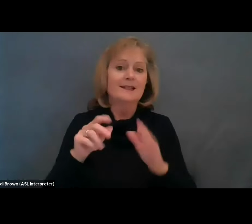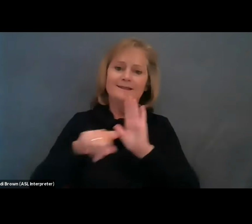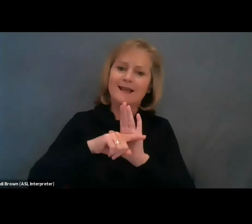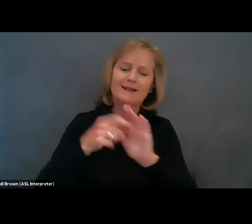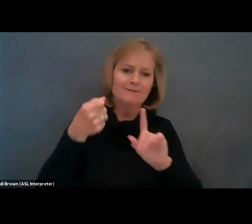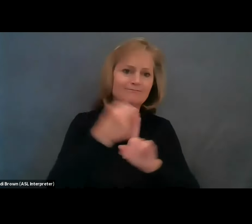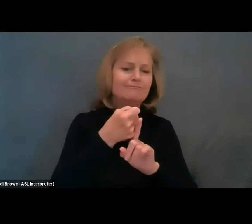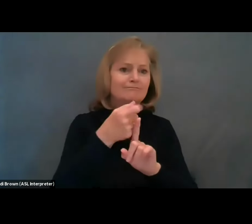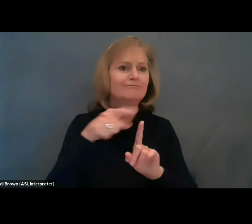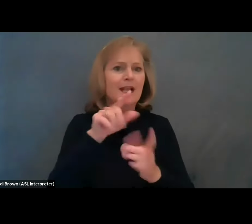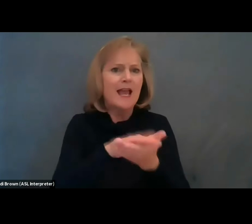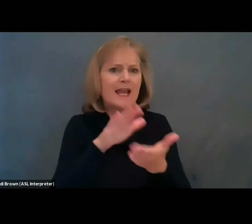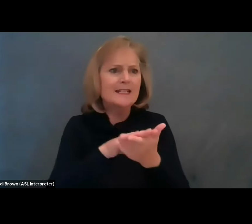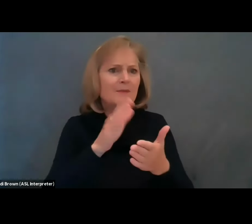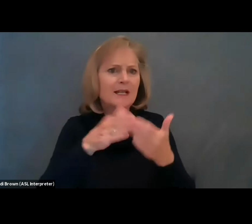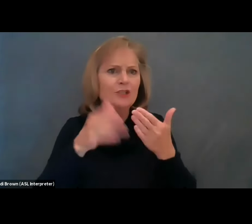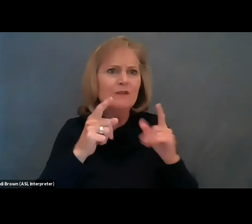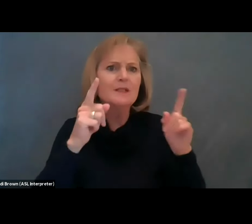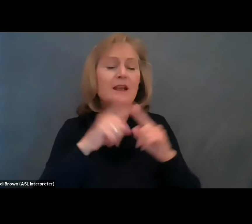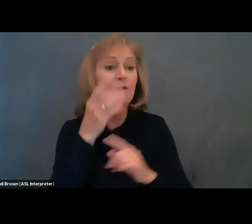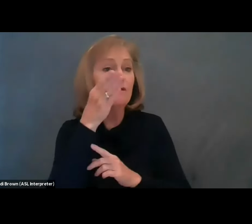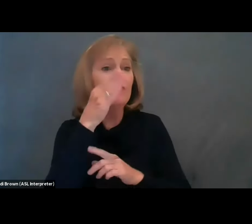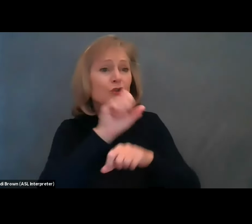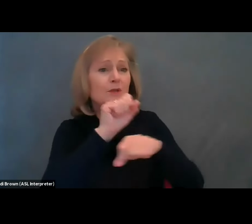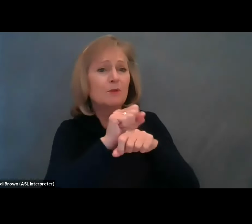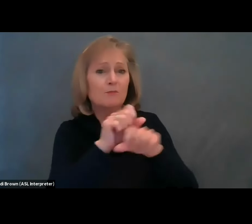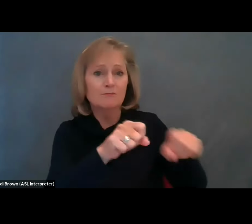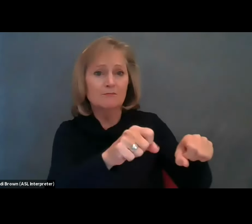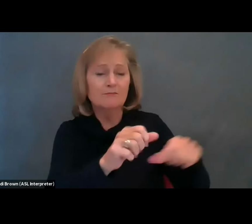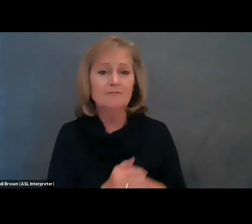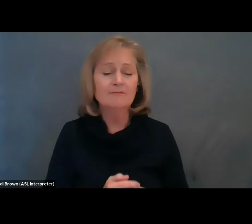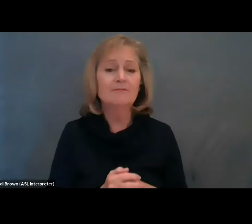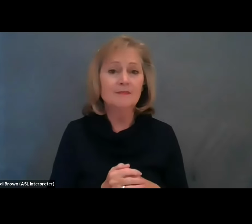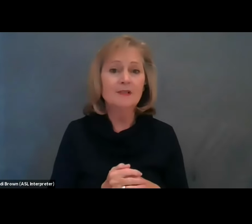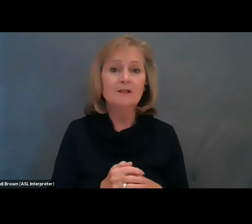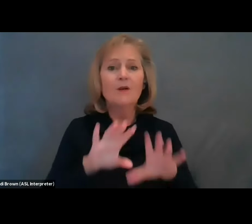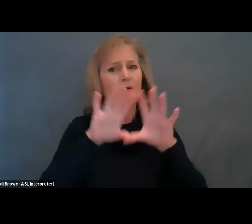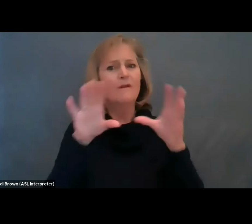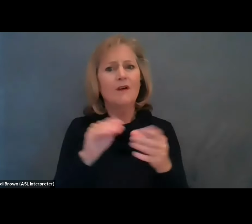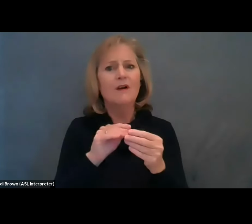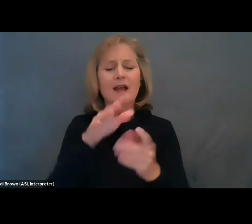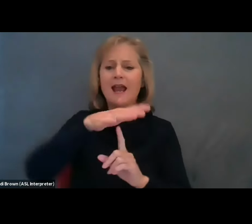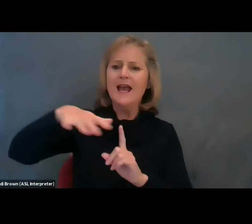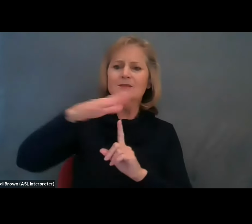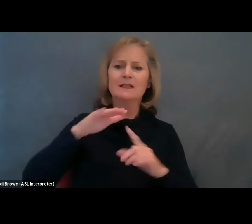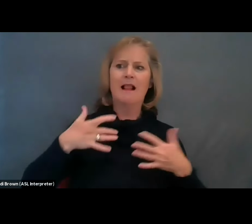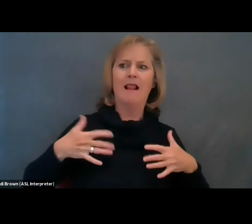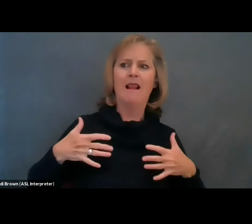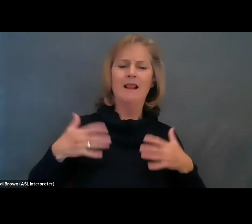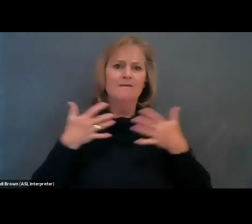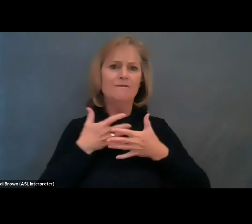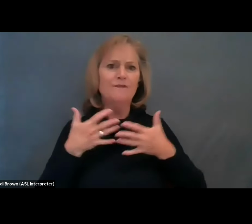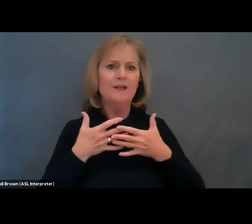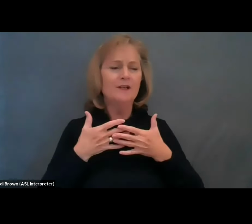negatively impacts academic achievement and future employment prospects. Overall, an atmosphere of anxiety,